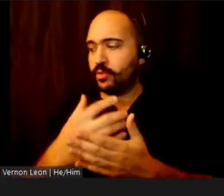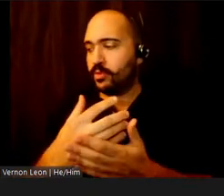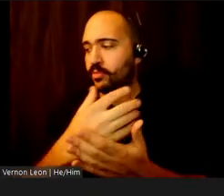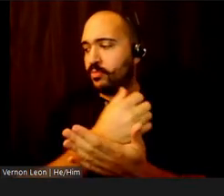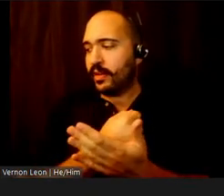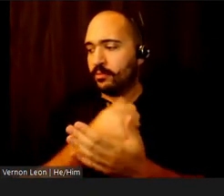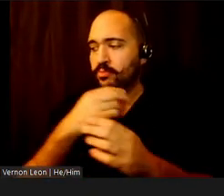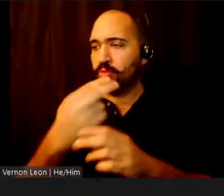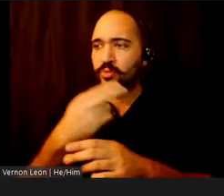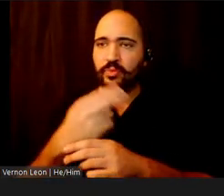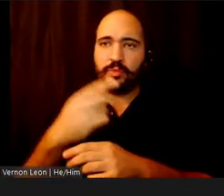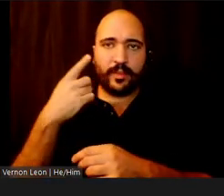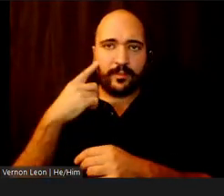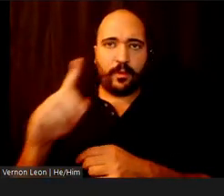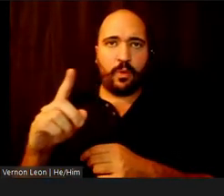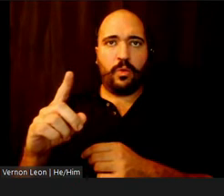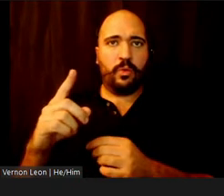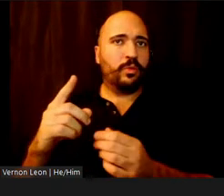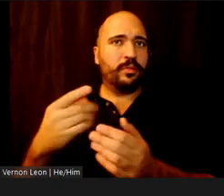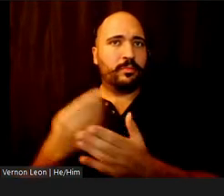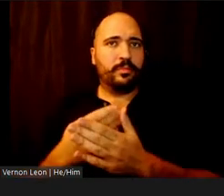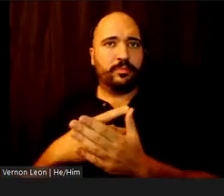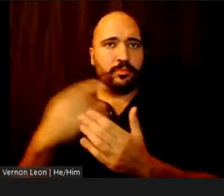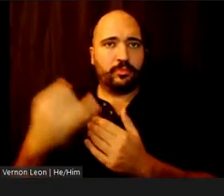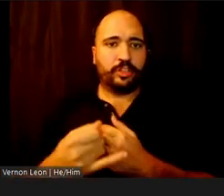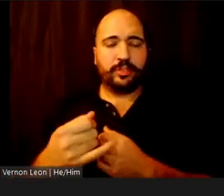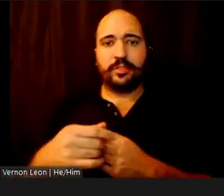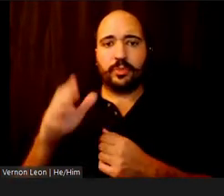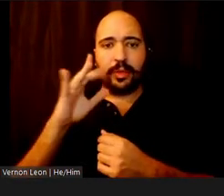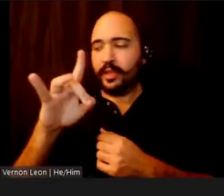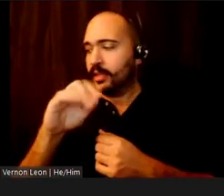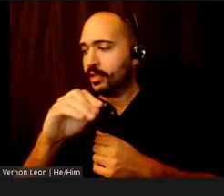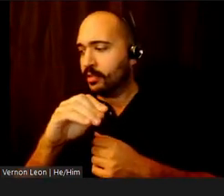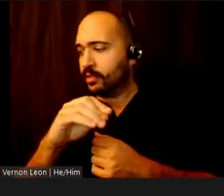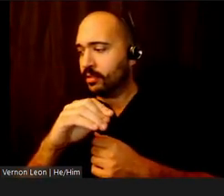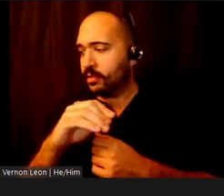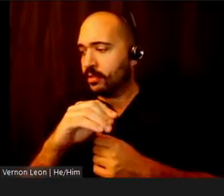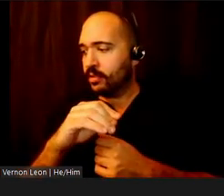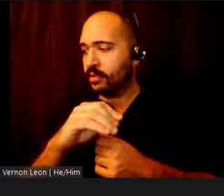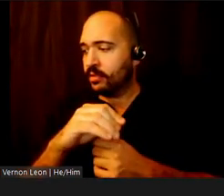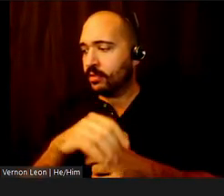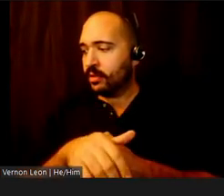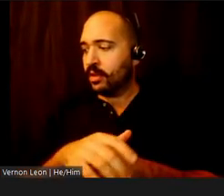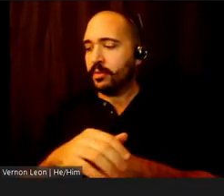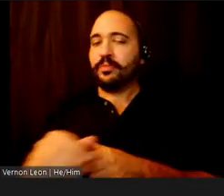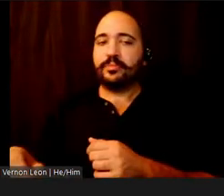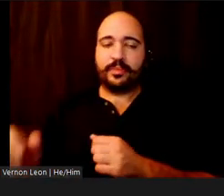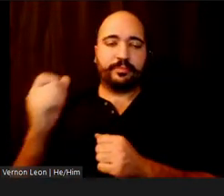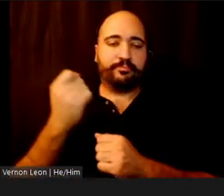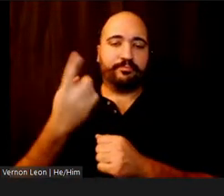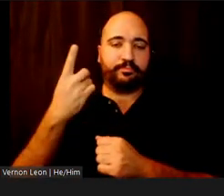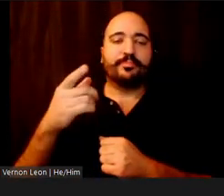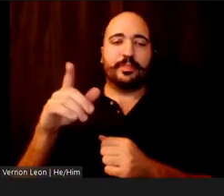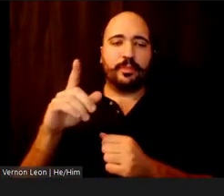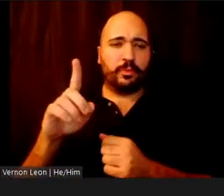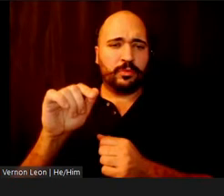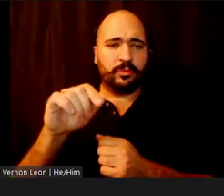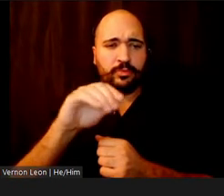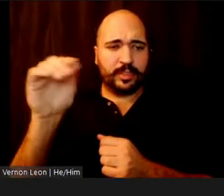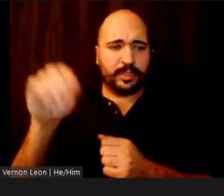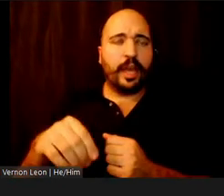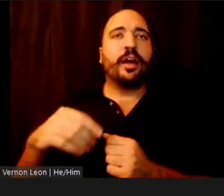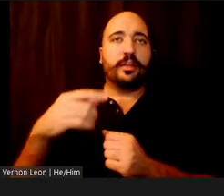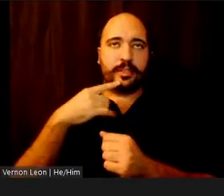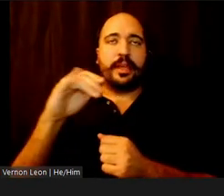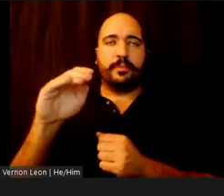be used for public transportation capital projects, with 80% devoted to New York City transit, 10% to the Long Island Railroad, and 10% to